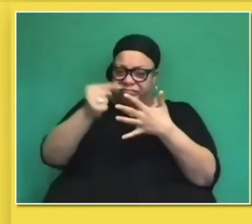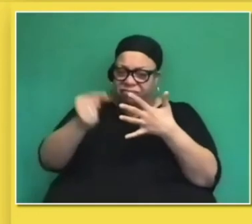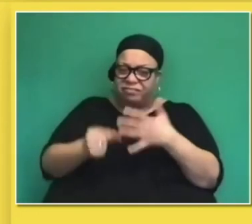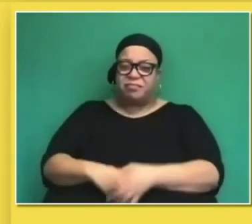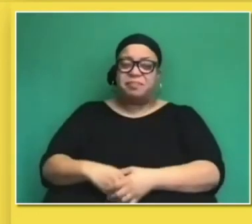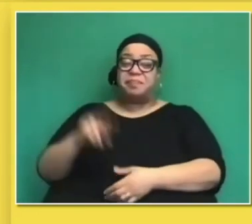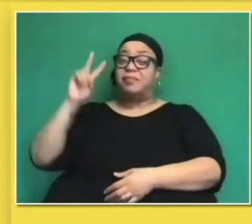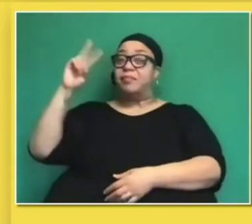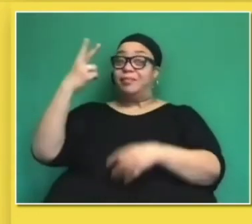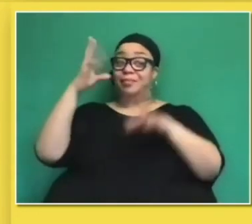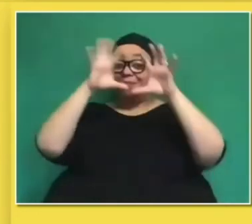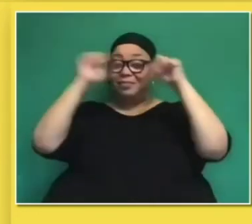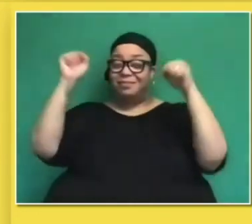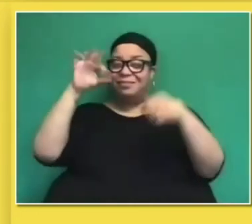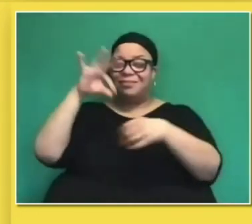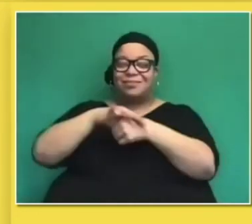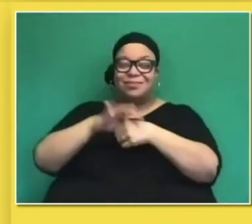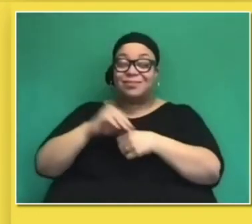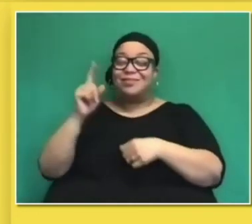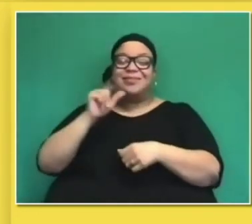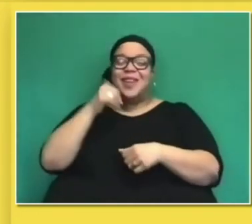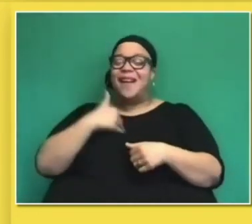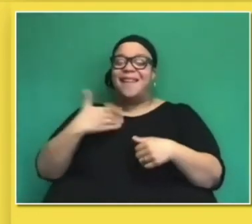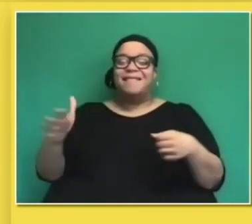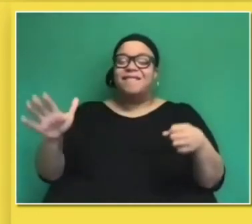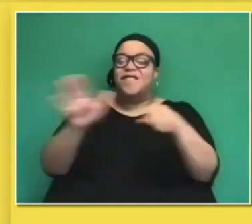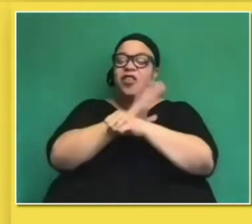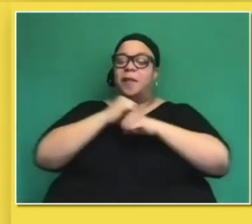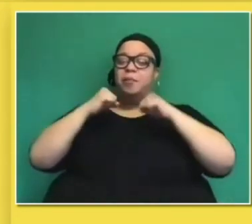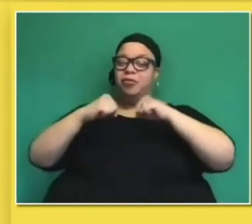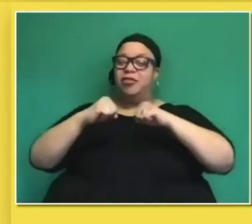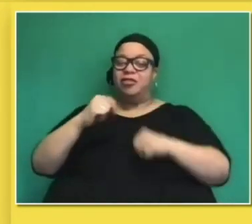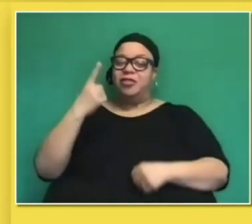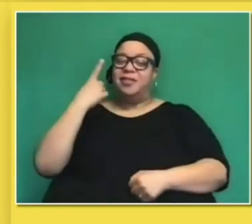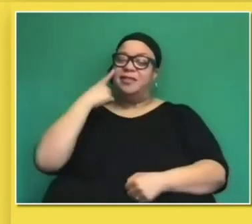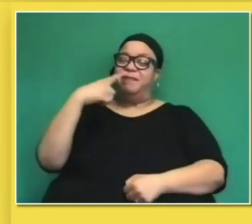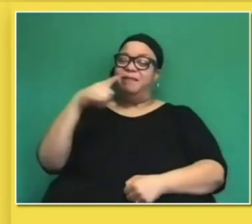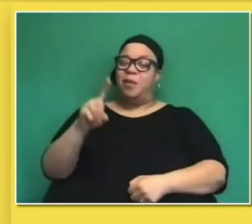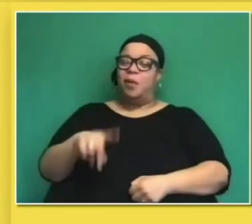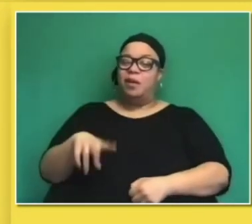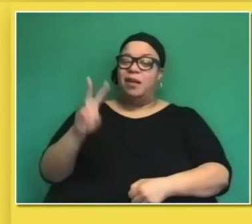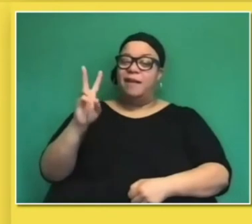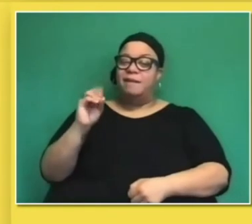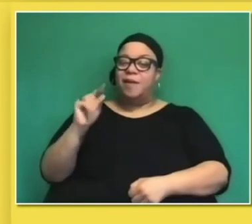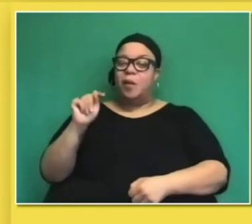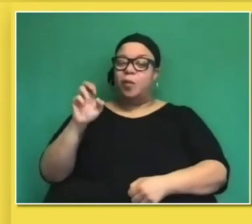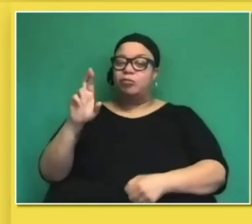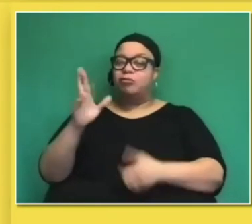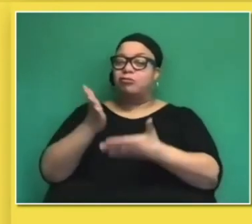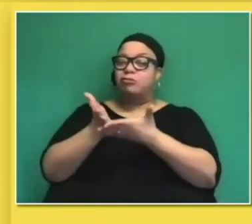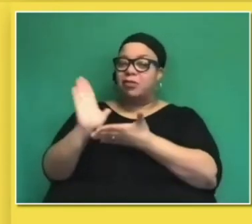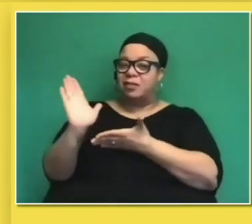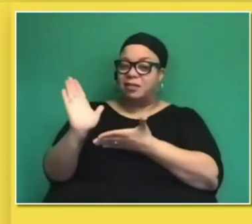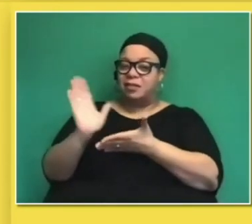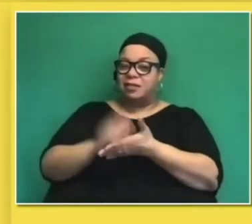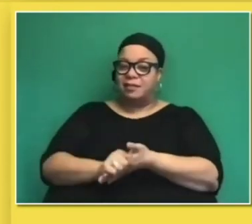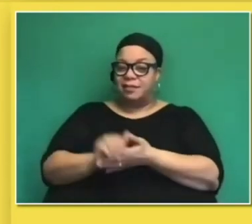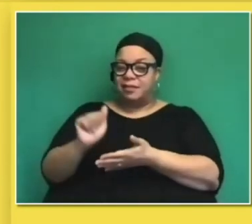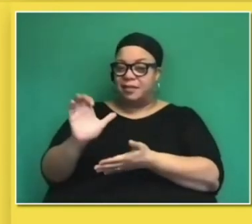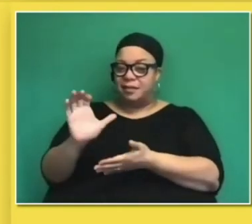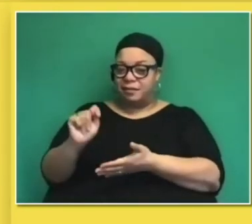In states across the country, we saw closed polling places, voter intimidation, lack of accessibility, poll